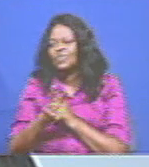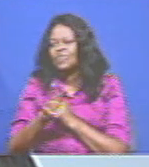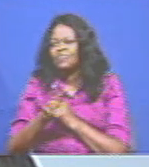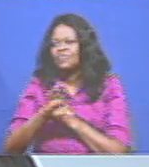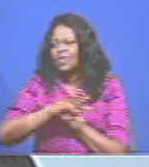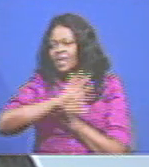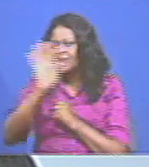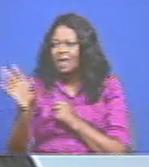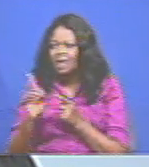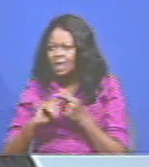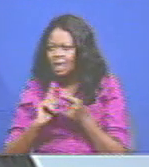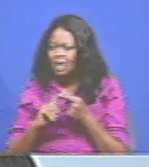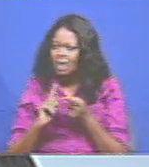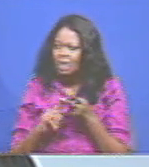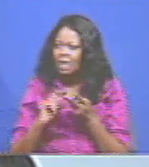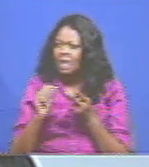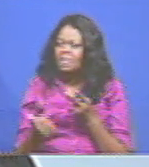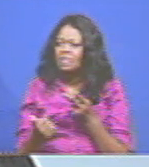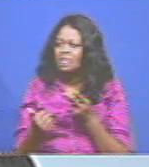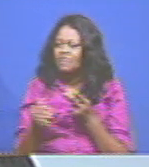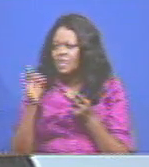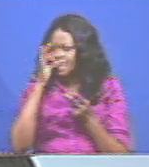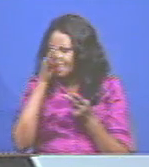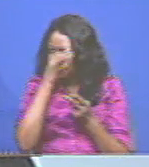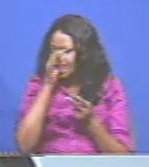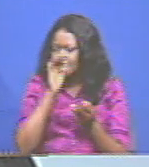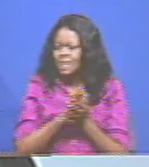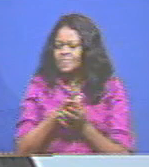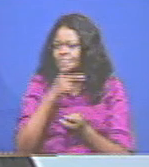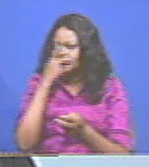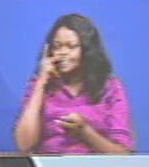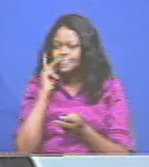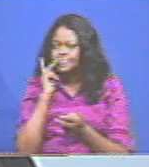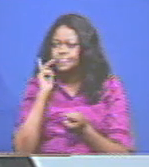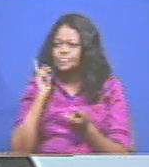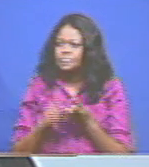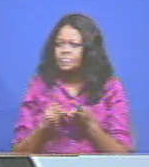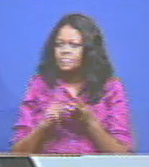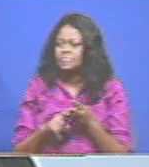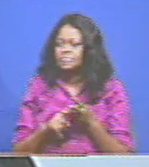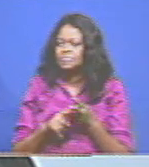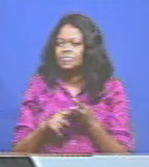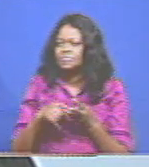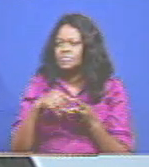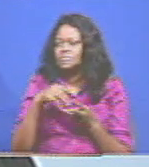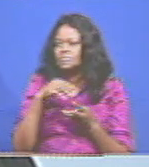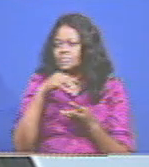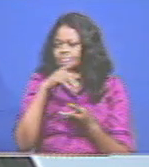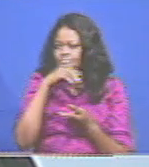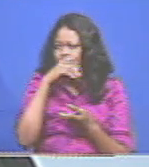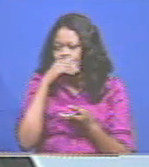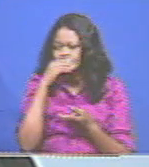there was the one of Kibaki and Kalonzo. There was the one of Musalia and Madimoni. Yes.